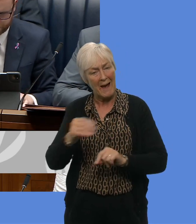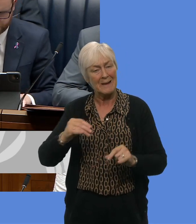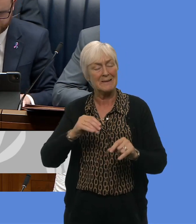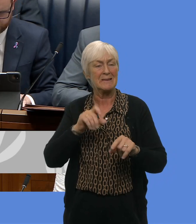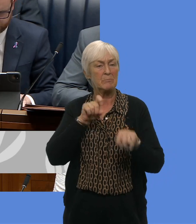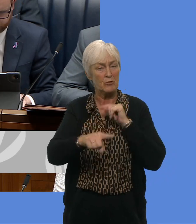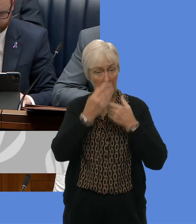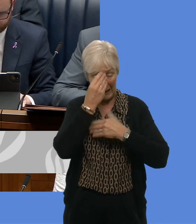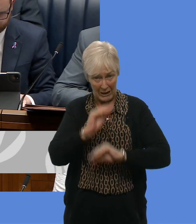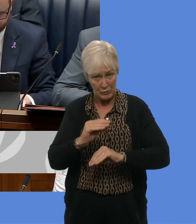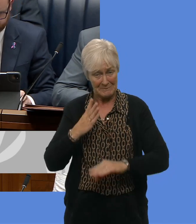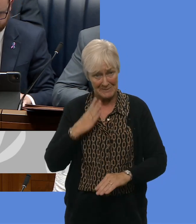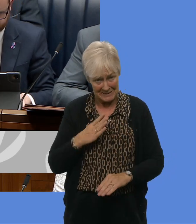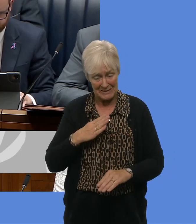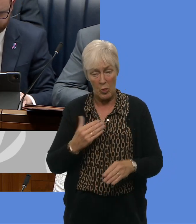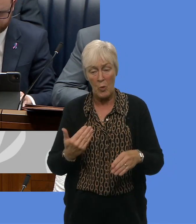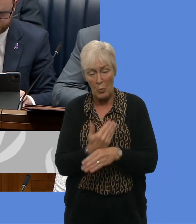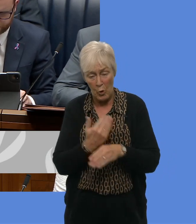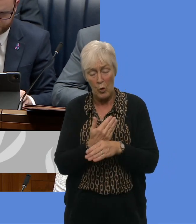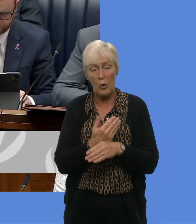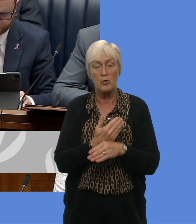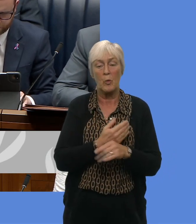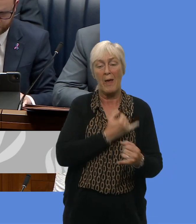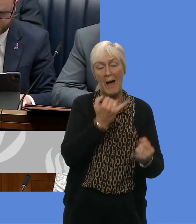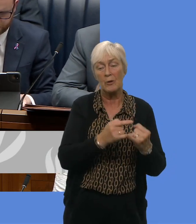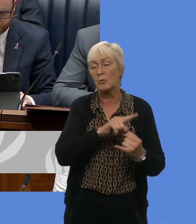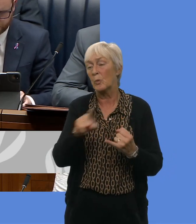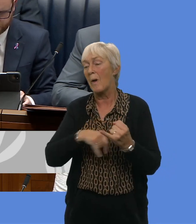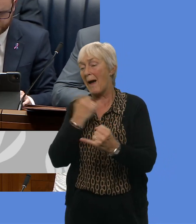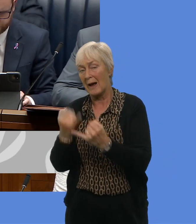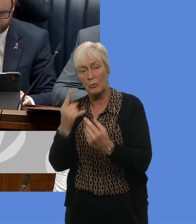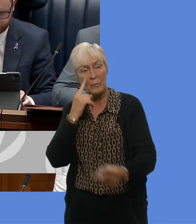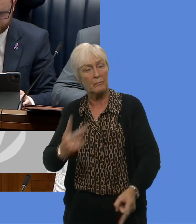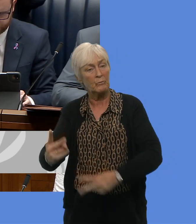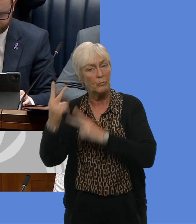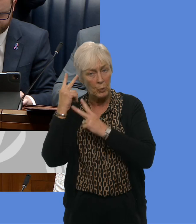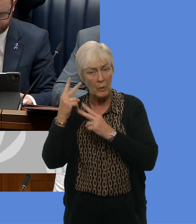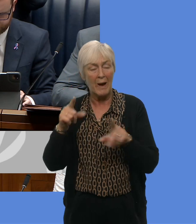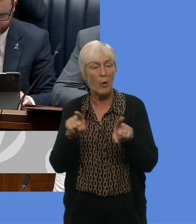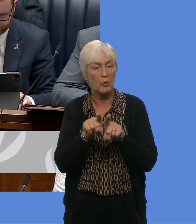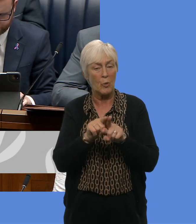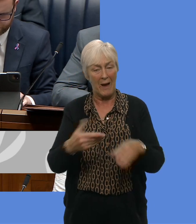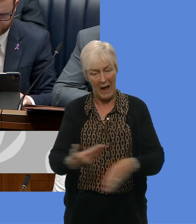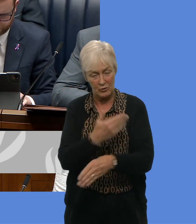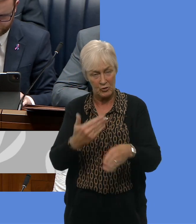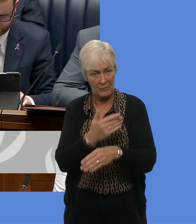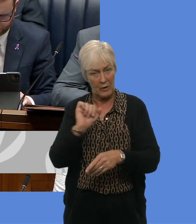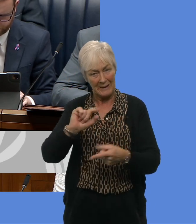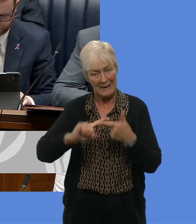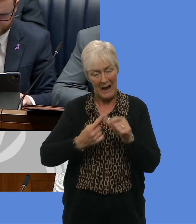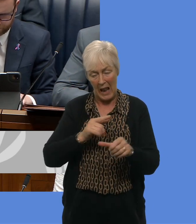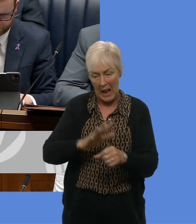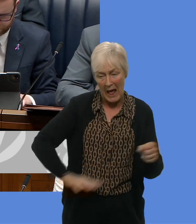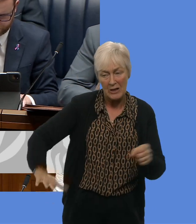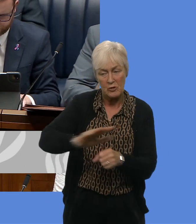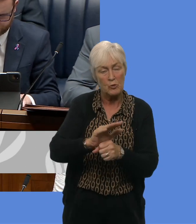needs. Work is progressing on the end-to-end review of SEN, and work is already underway on an action plan arising from the EA's landscape review to